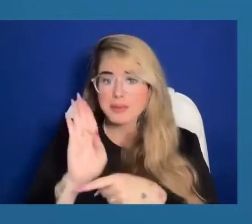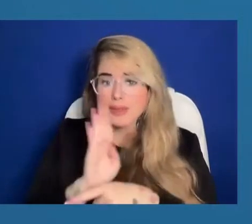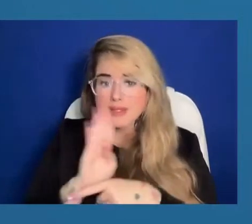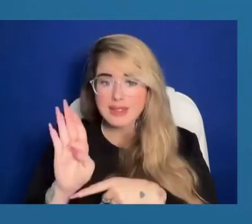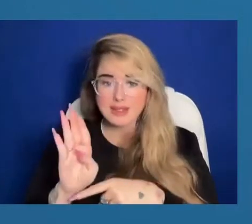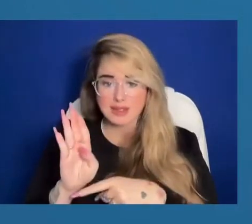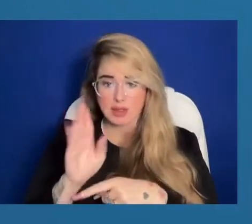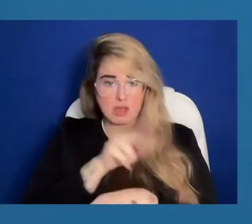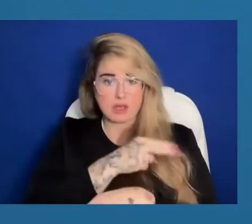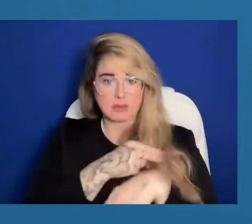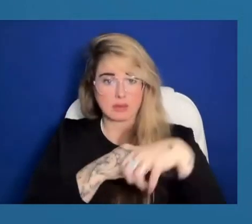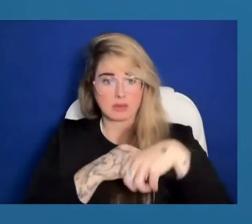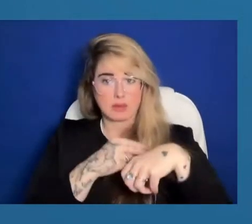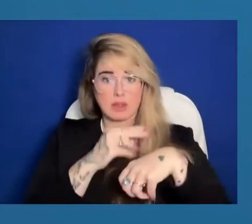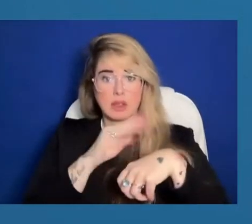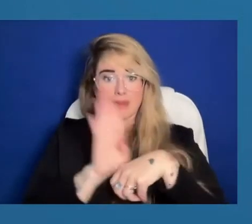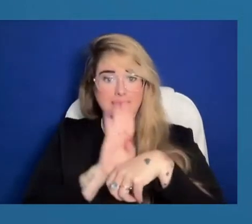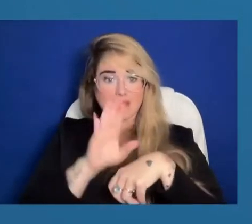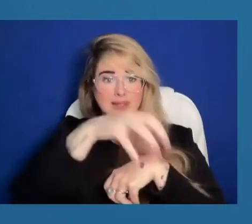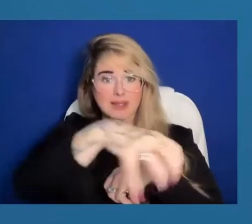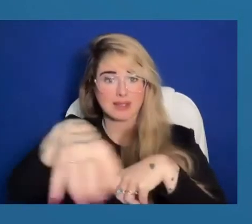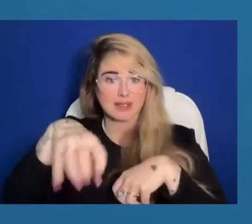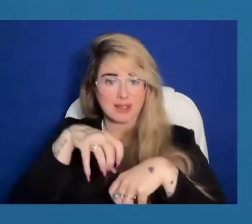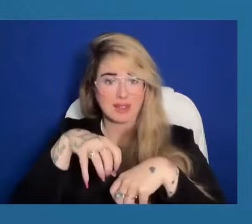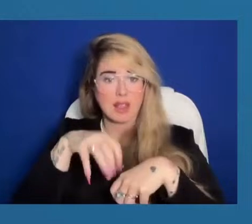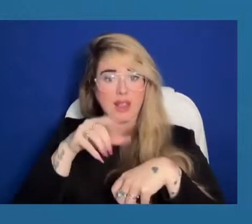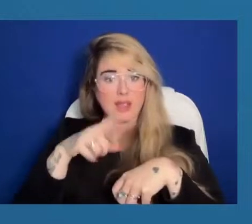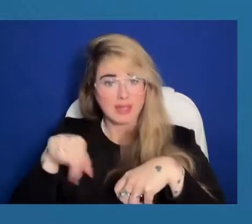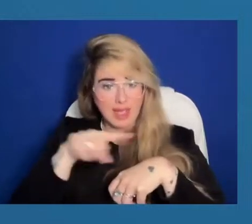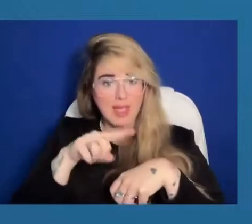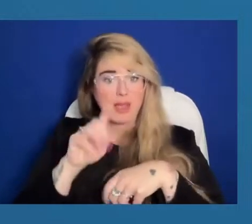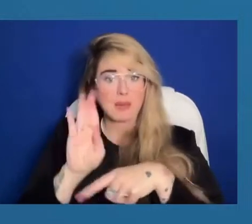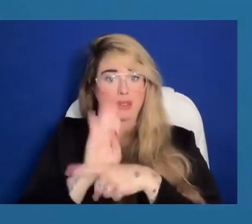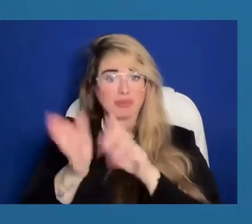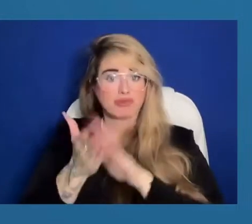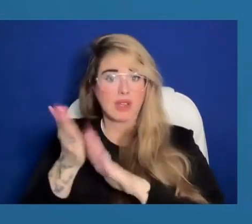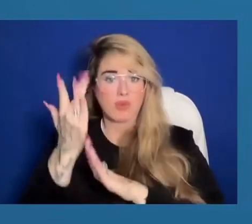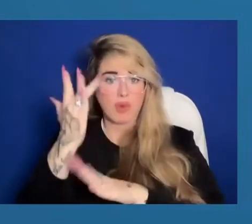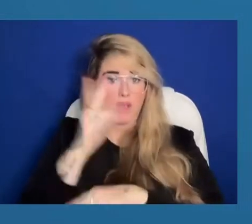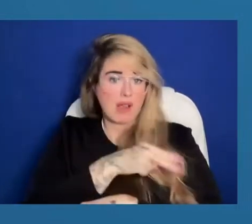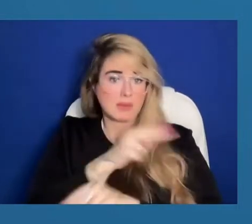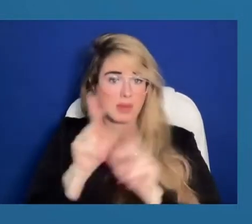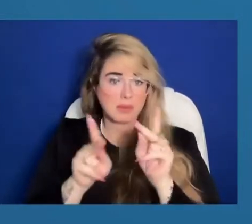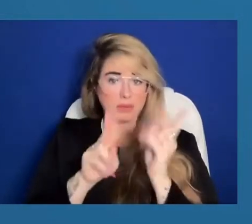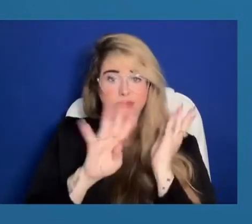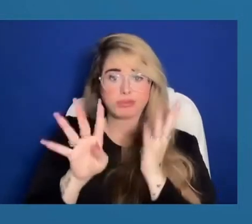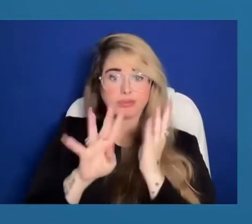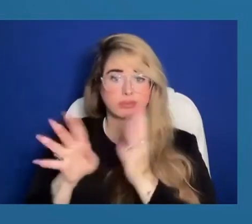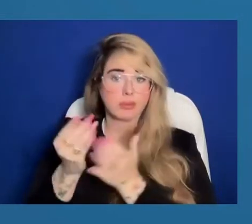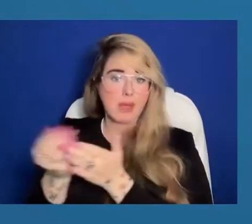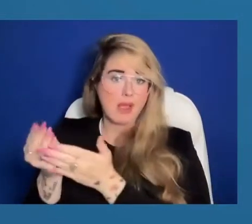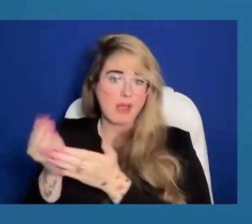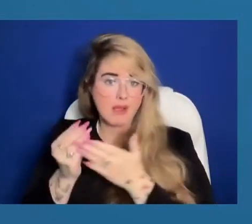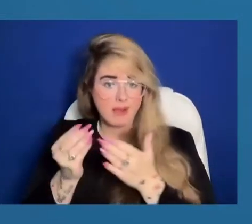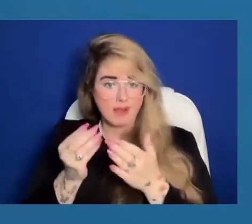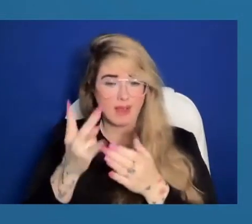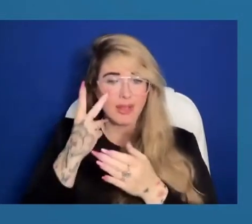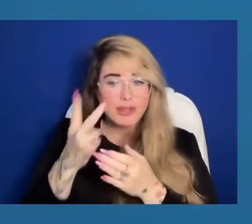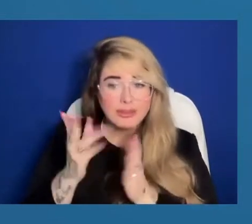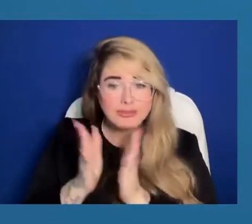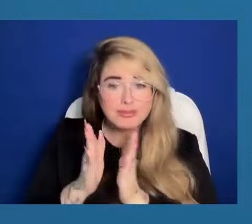the neighborhood. They depend, they feed on from the hospitals, from us. Look at the little bodega over